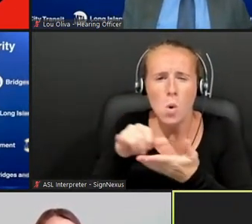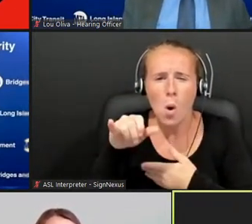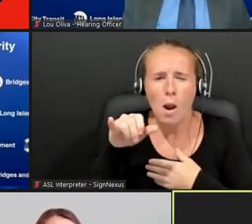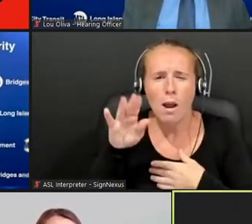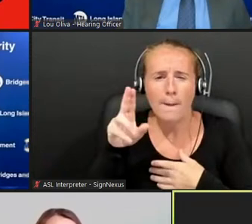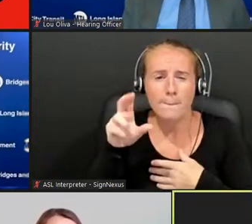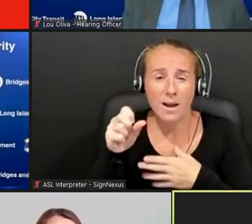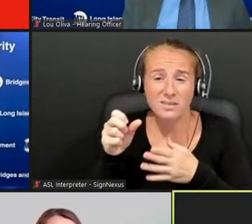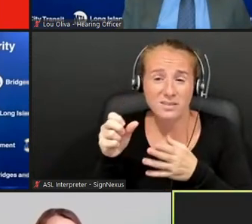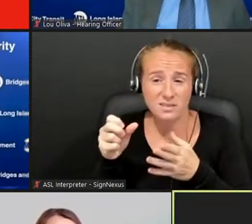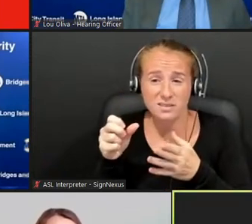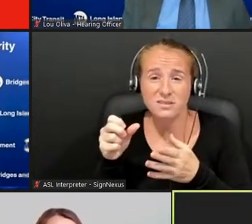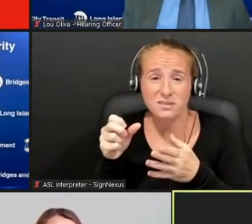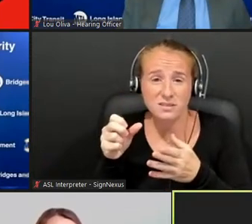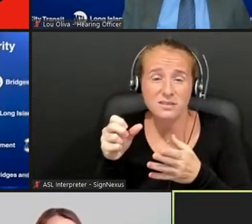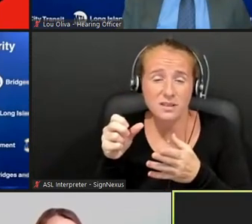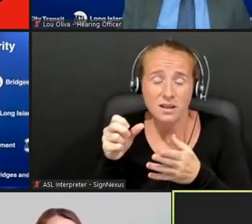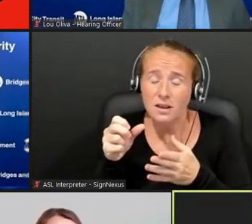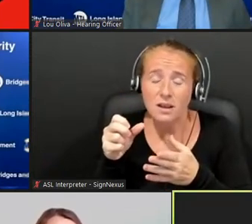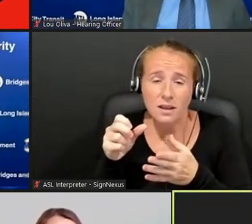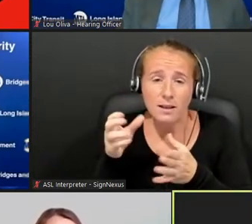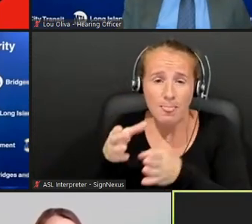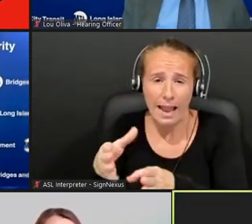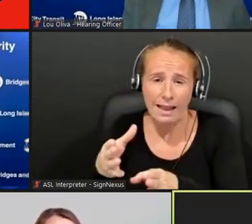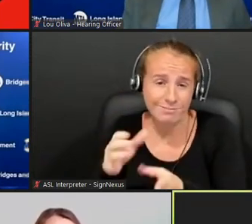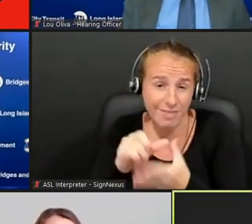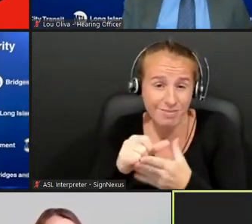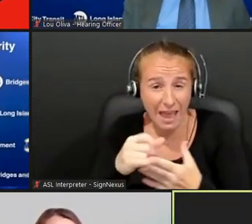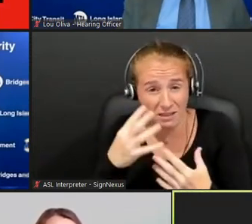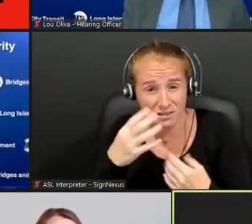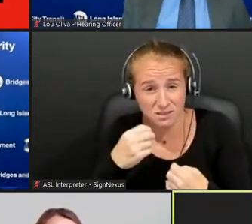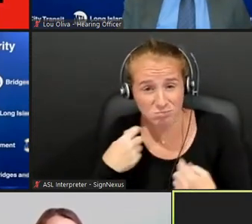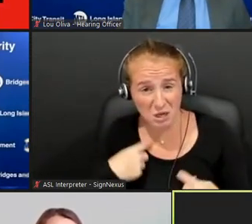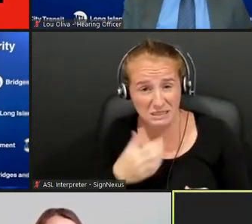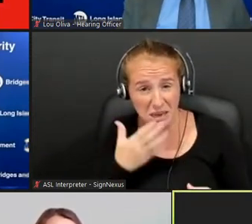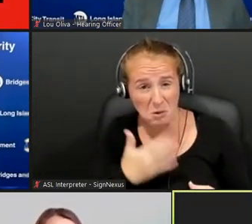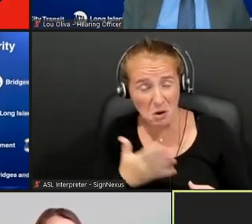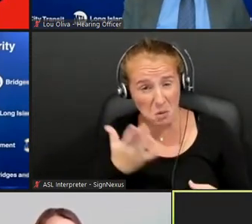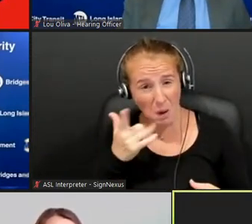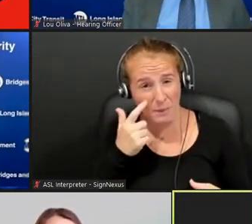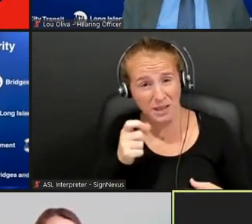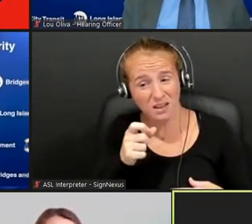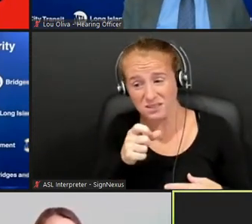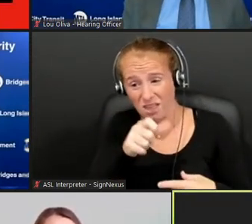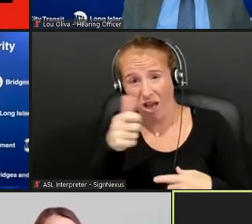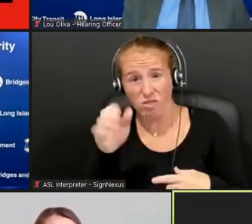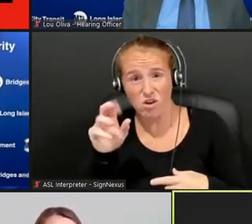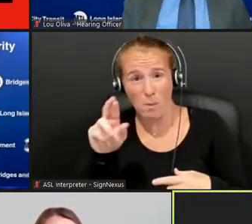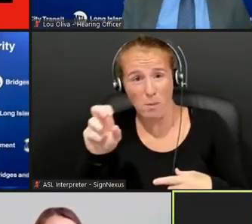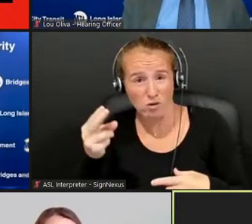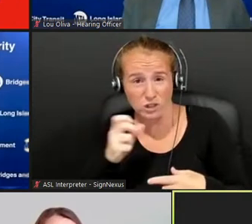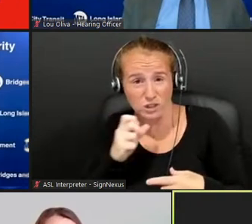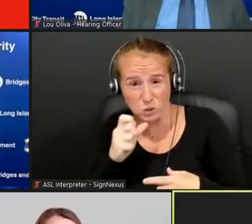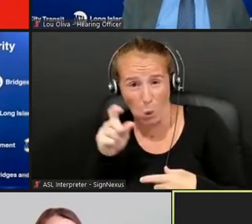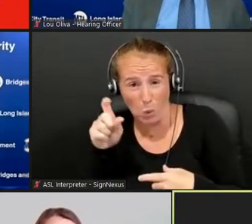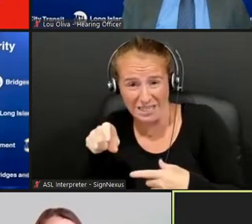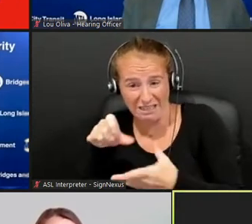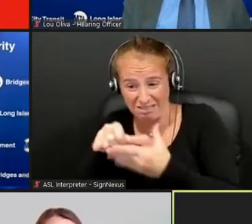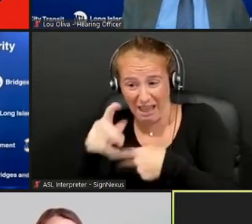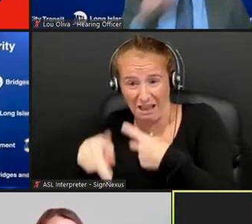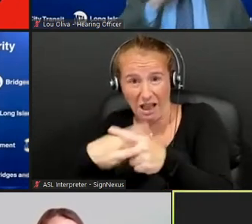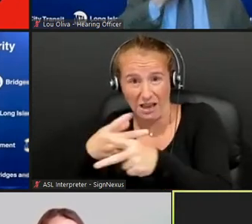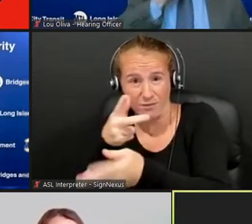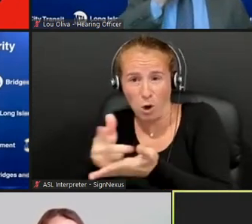good because the other boroughs don't need congestive barking they don't need